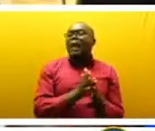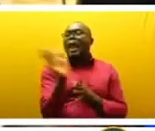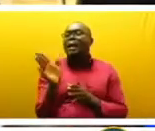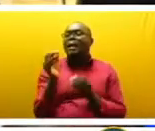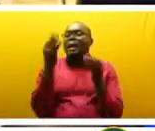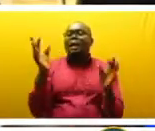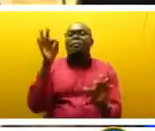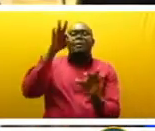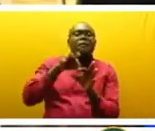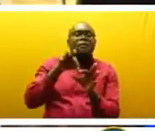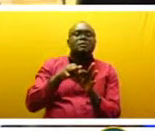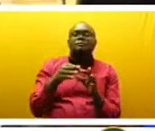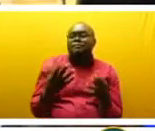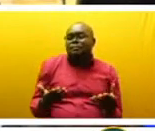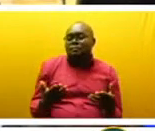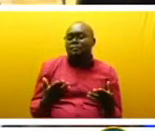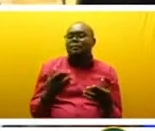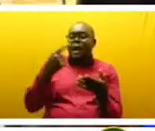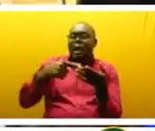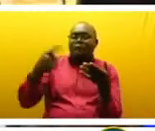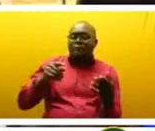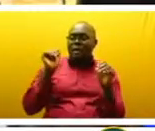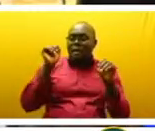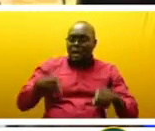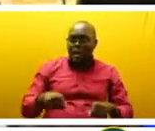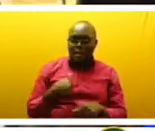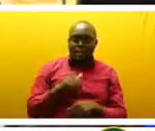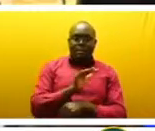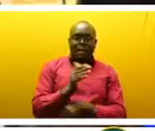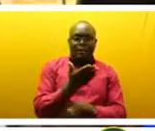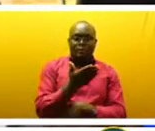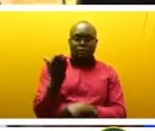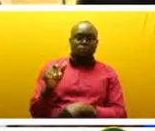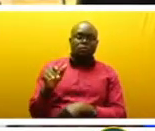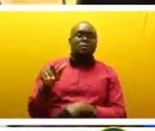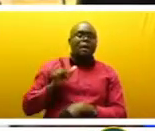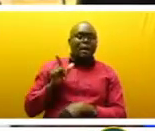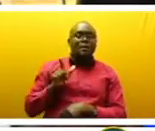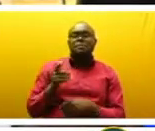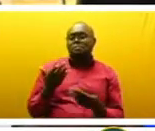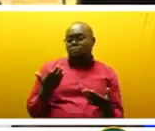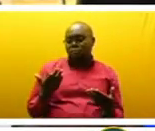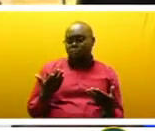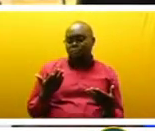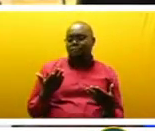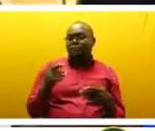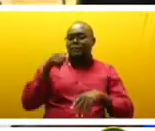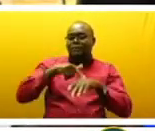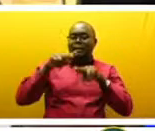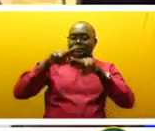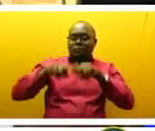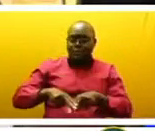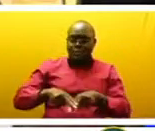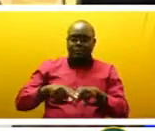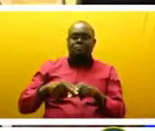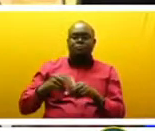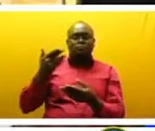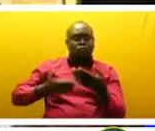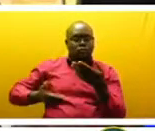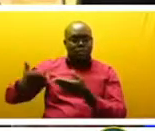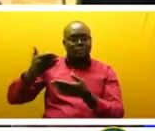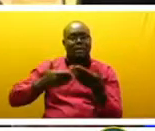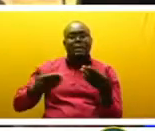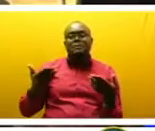ballots were astray, should be verifiable. I urge you, my ladies, and when you sit to deliberate,